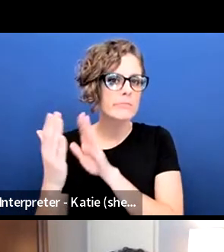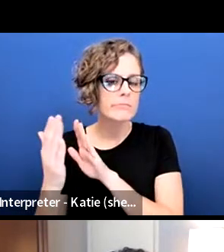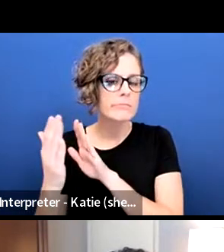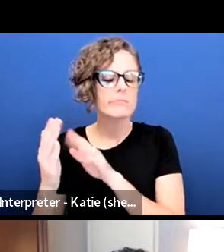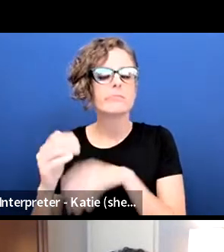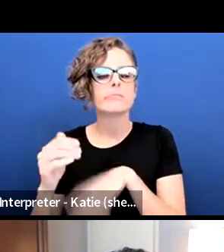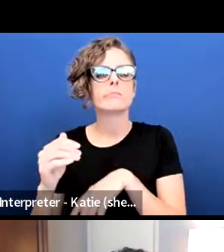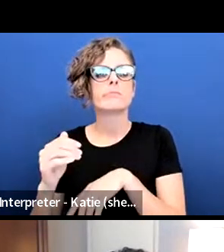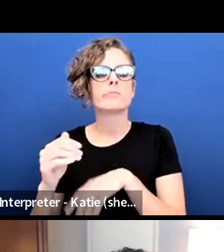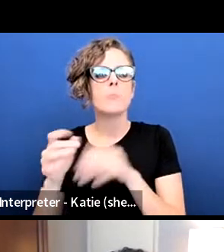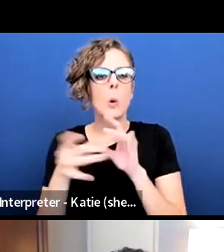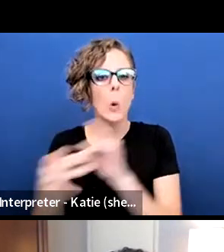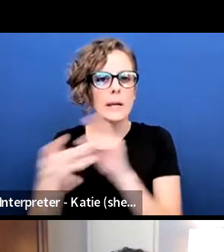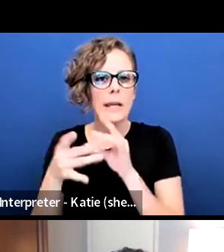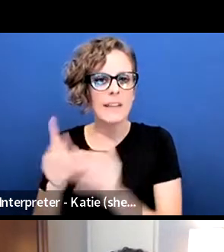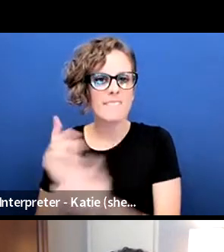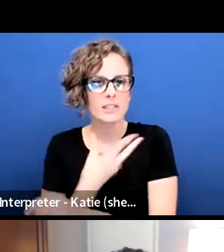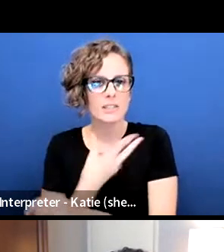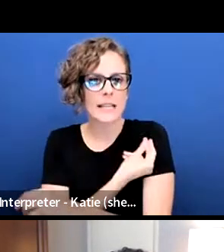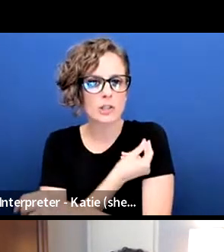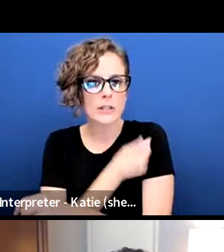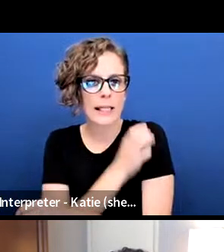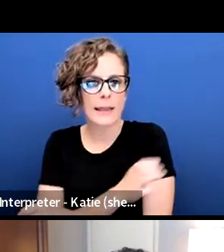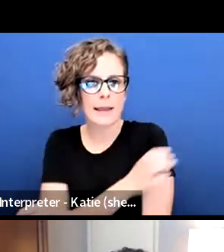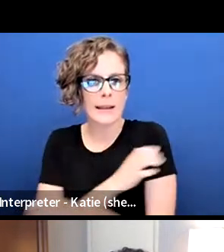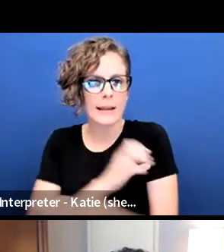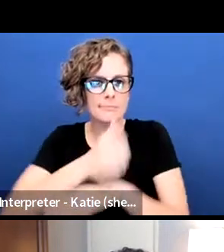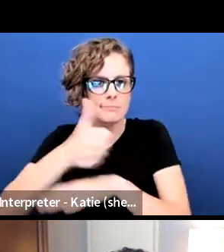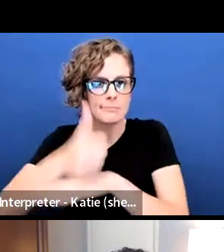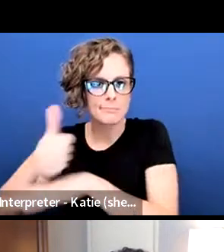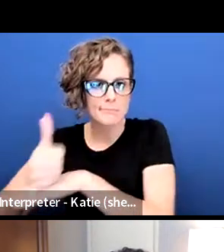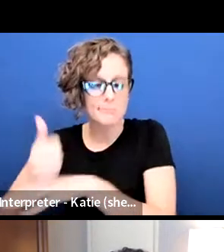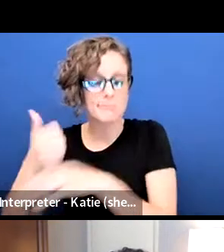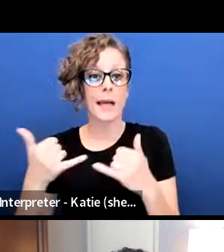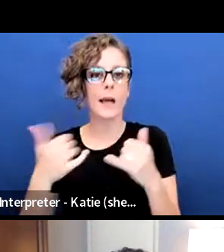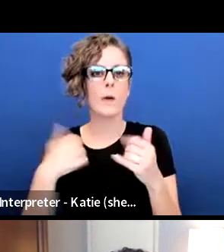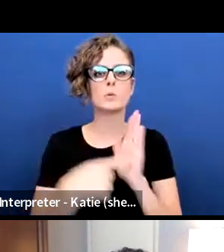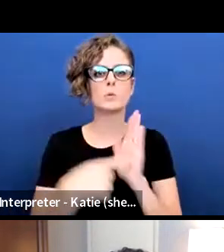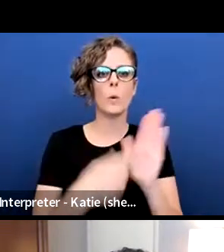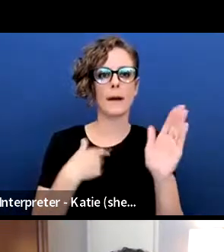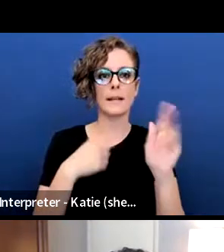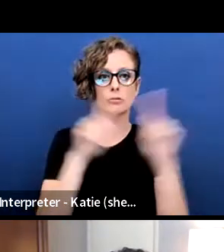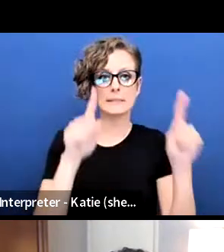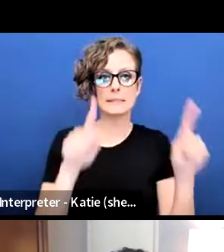coordination. I'm going to share my screen here.